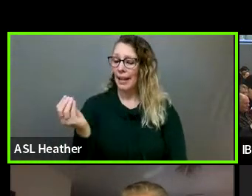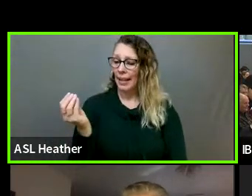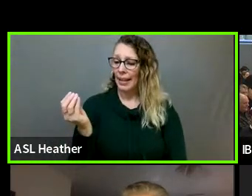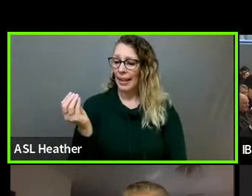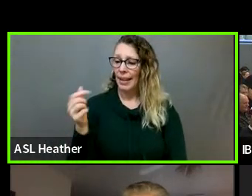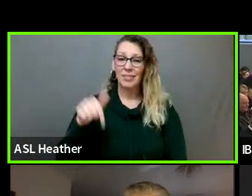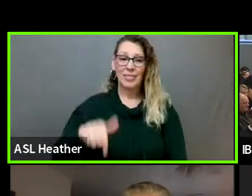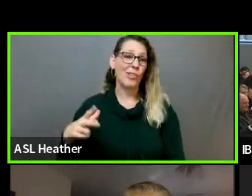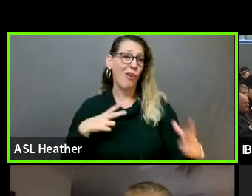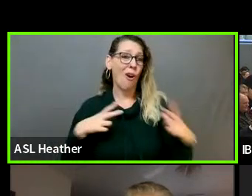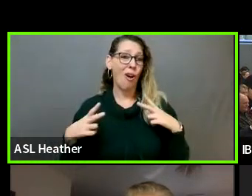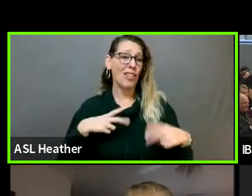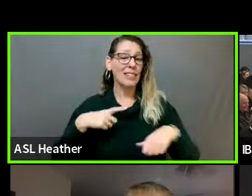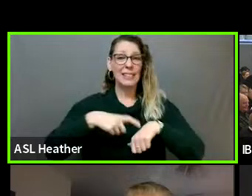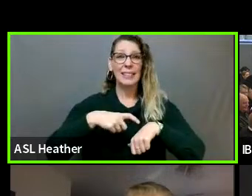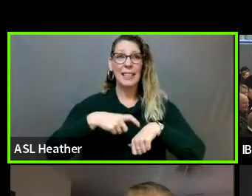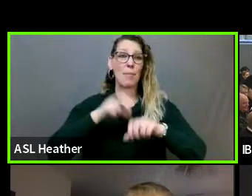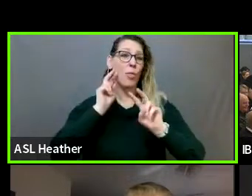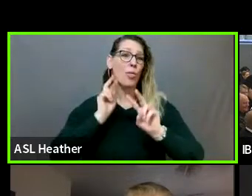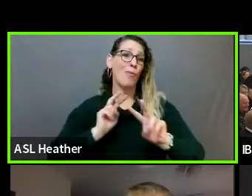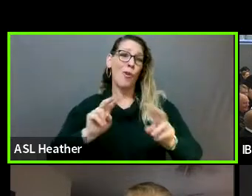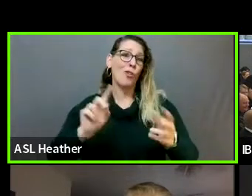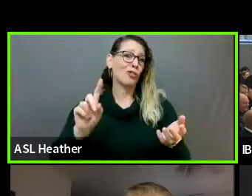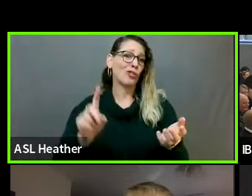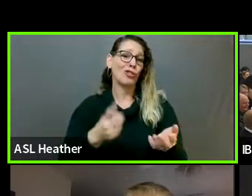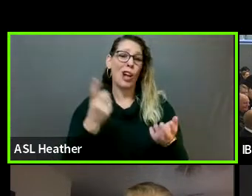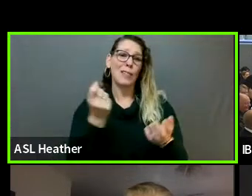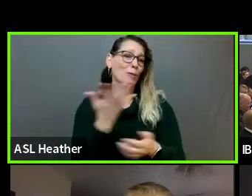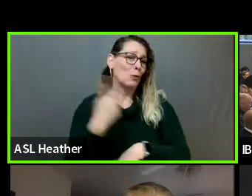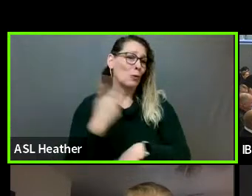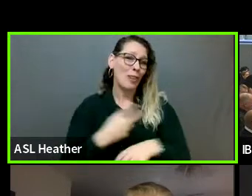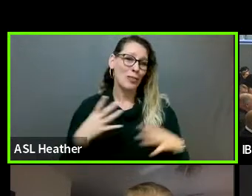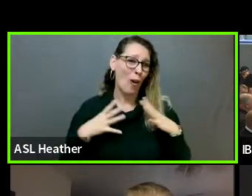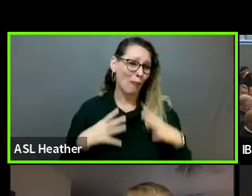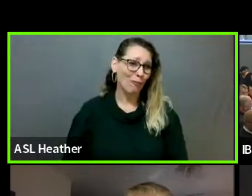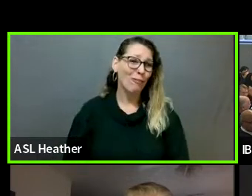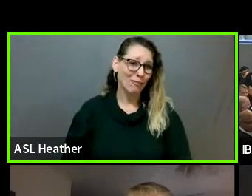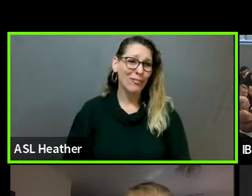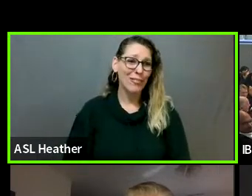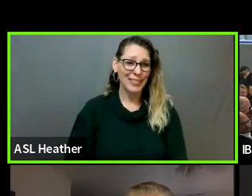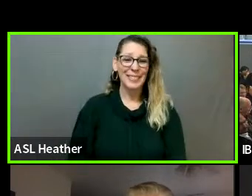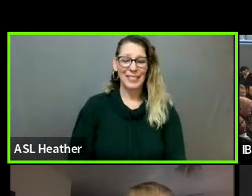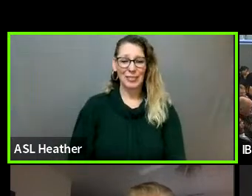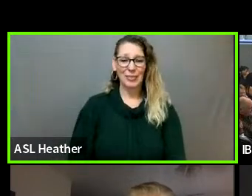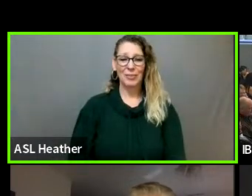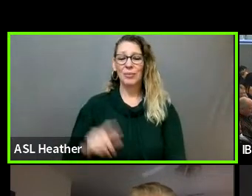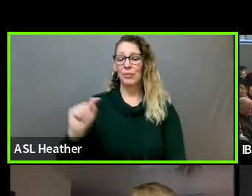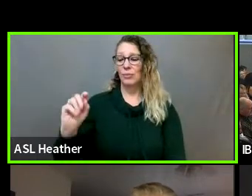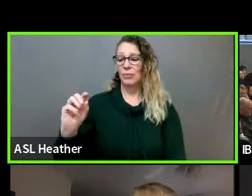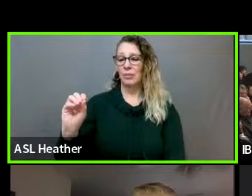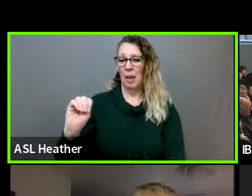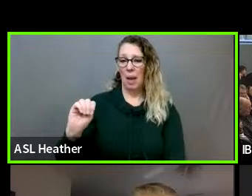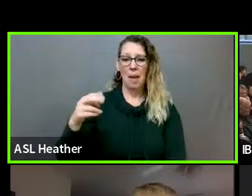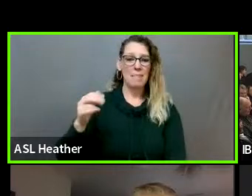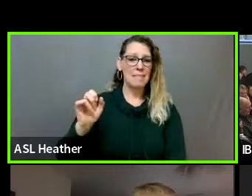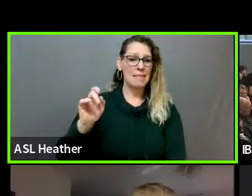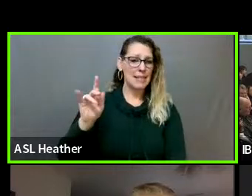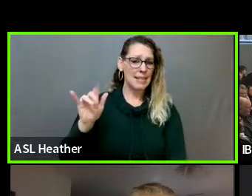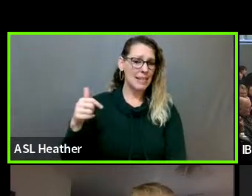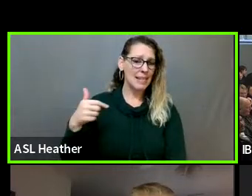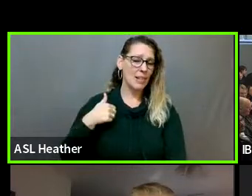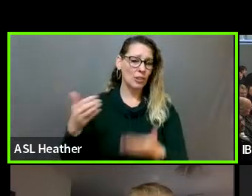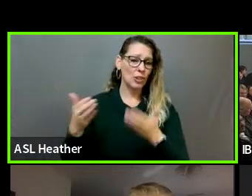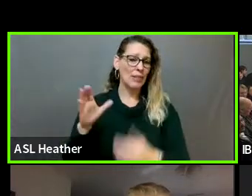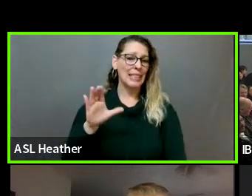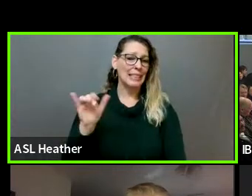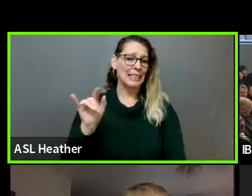this holiday season, I'm looking forward just to a couple of days off. My name is Tom Hickey. I serve on the